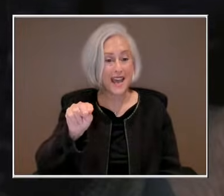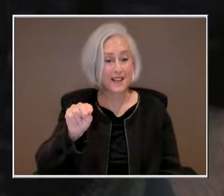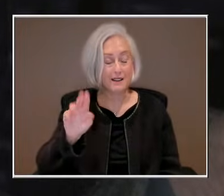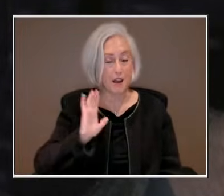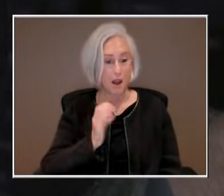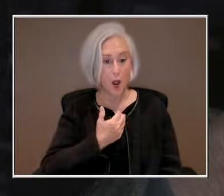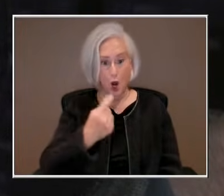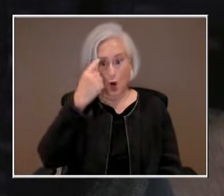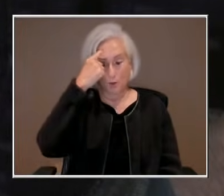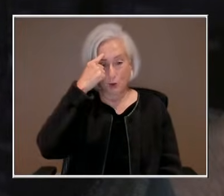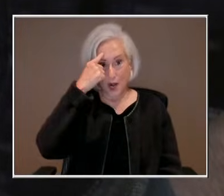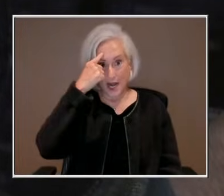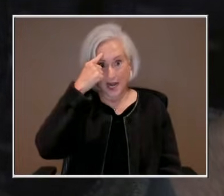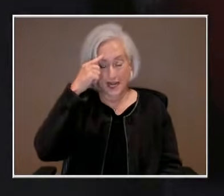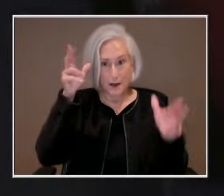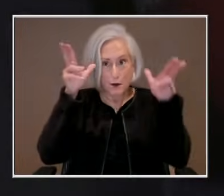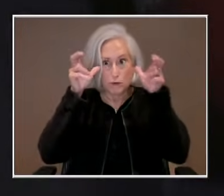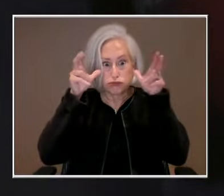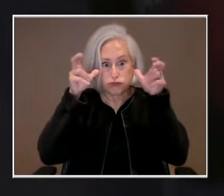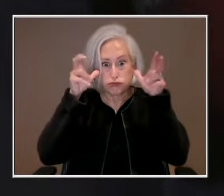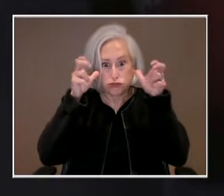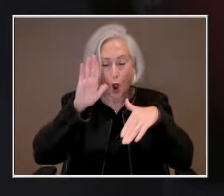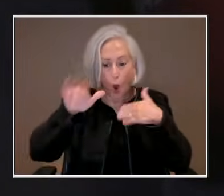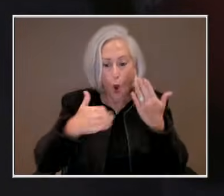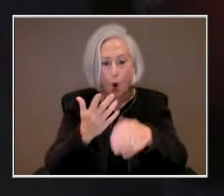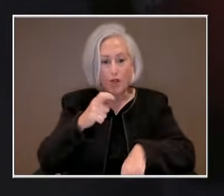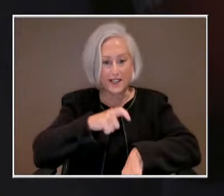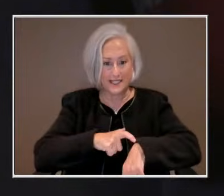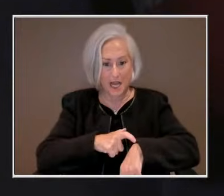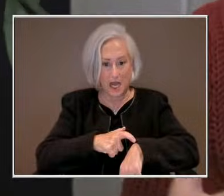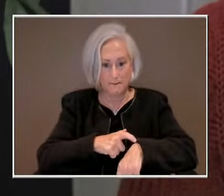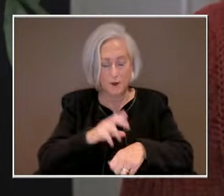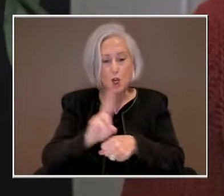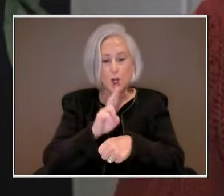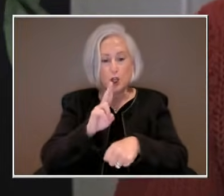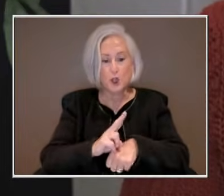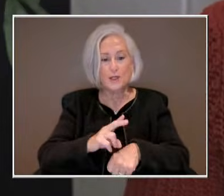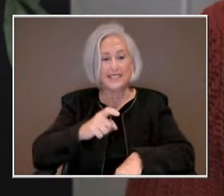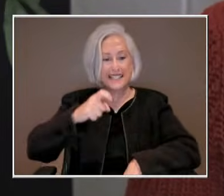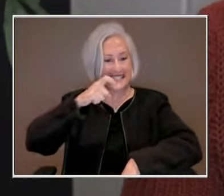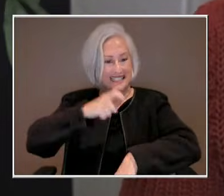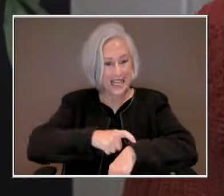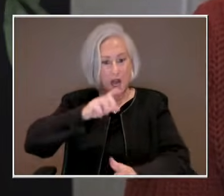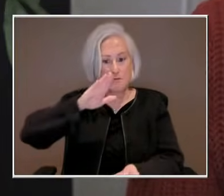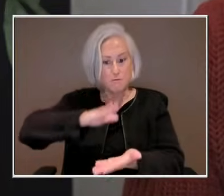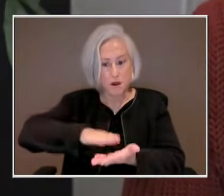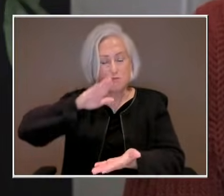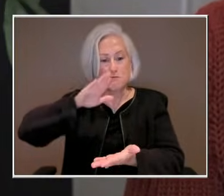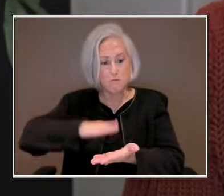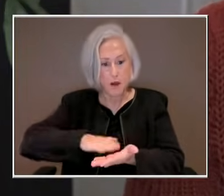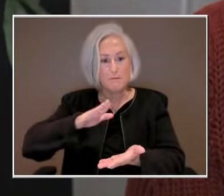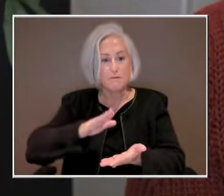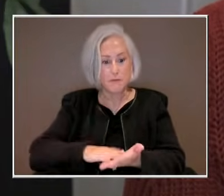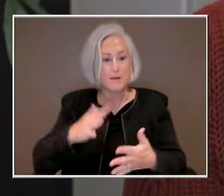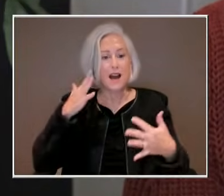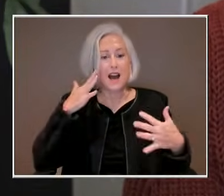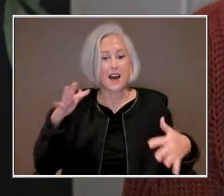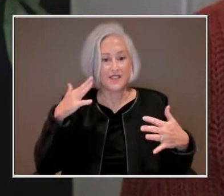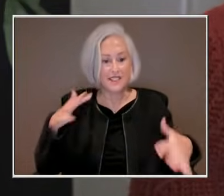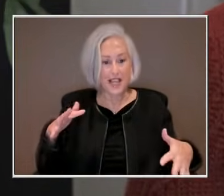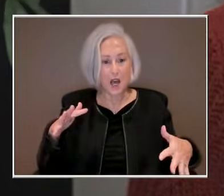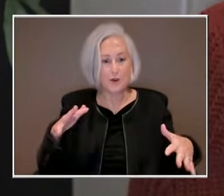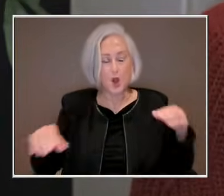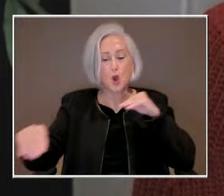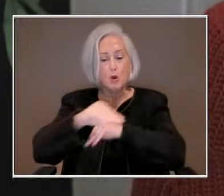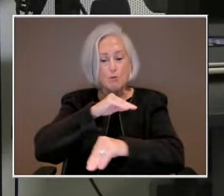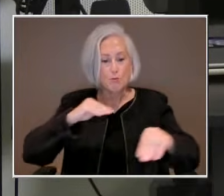time. Your brain uses timing of sound to help with motor coordination, how you move about the world, how you interact,